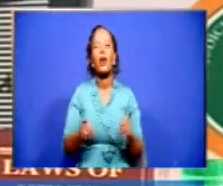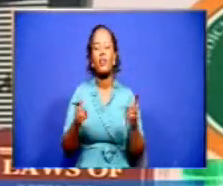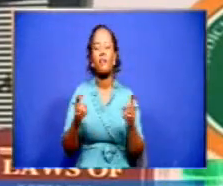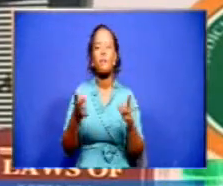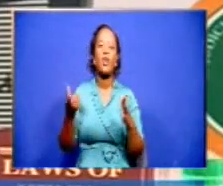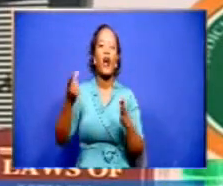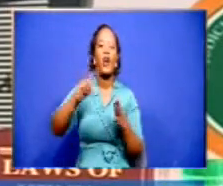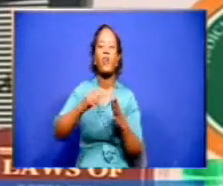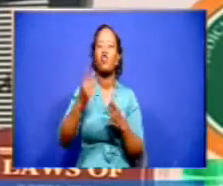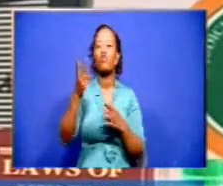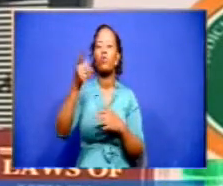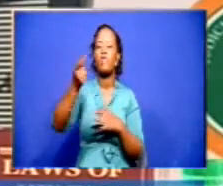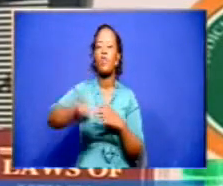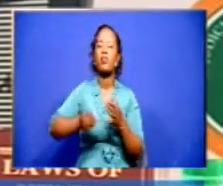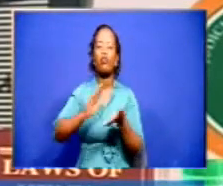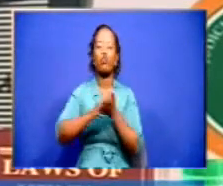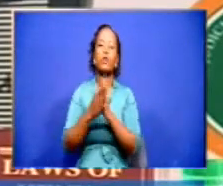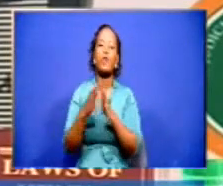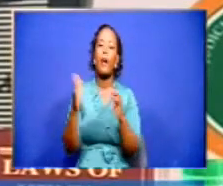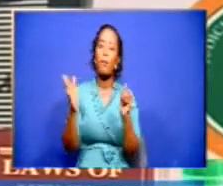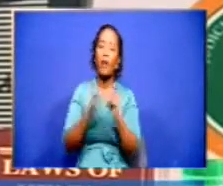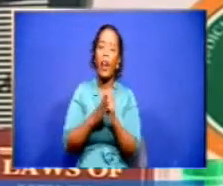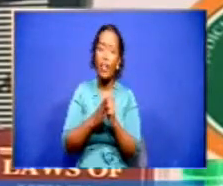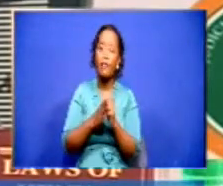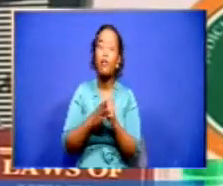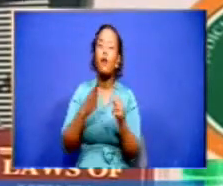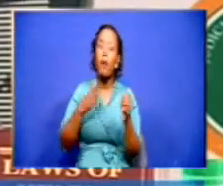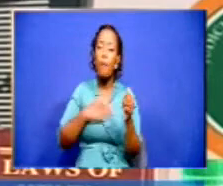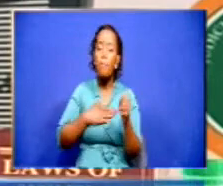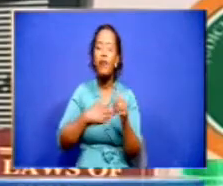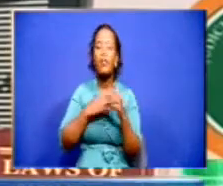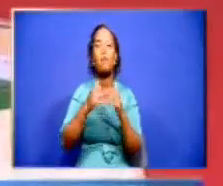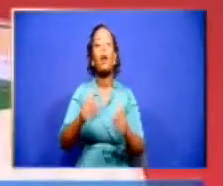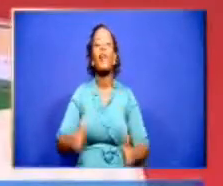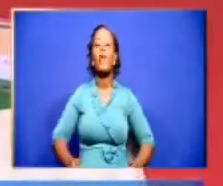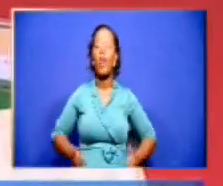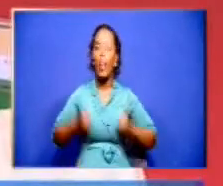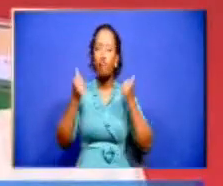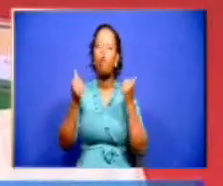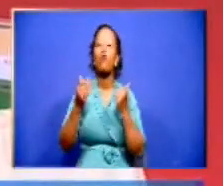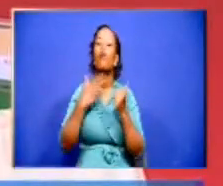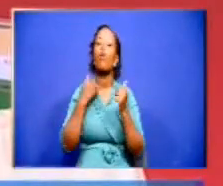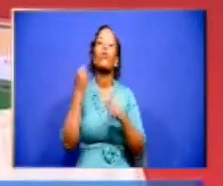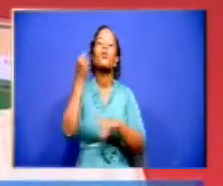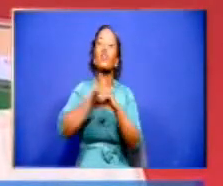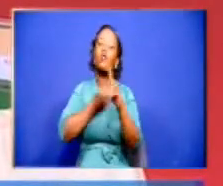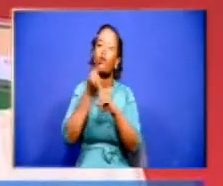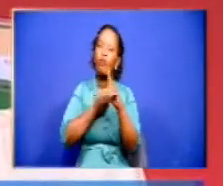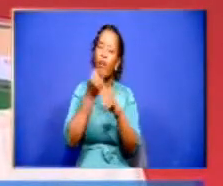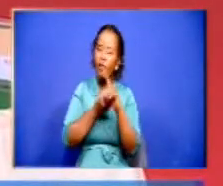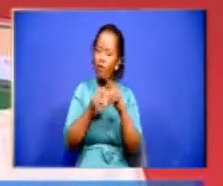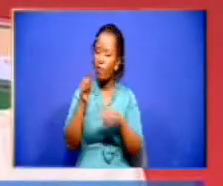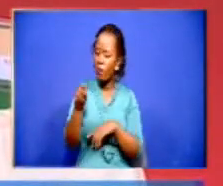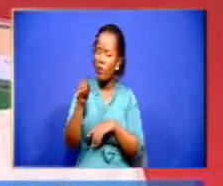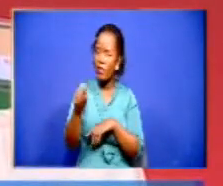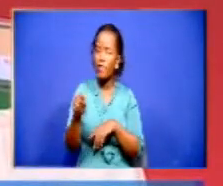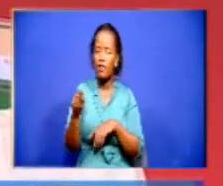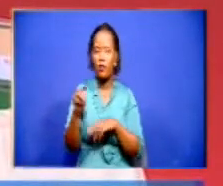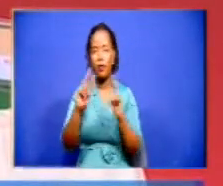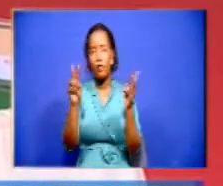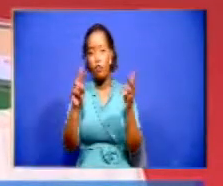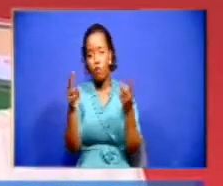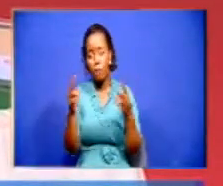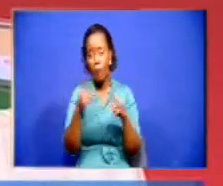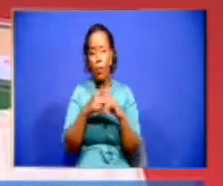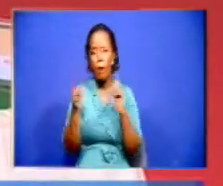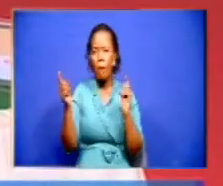judges. I had all my life wanted to fight that. But recently when